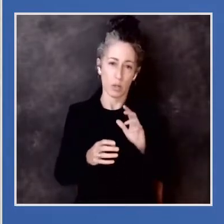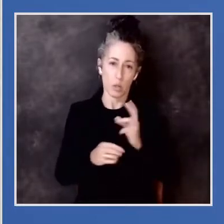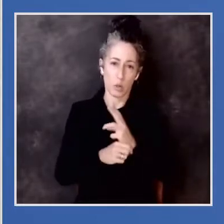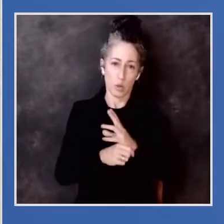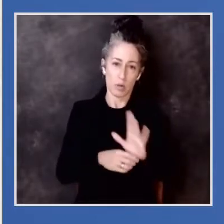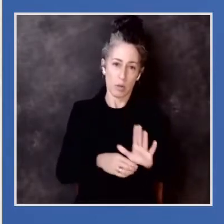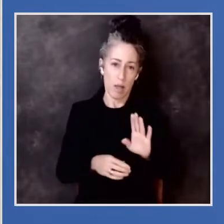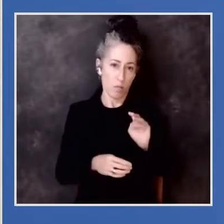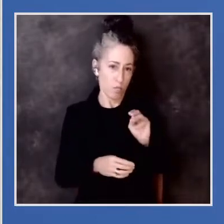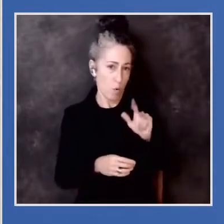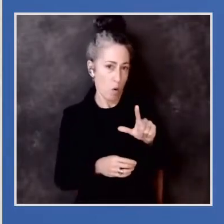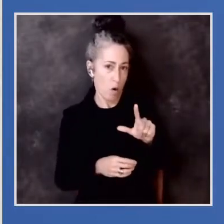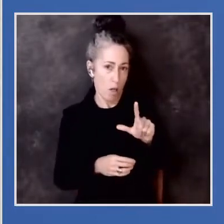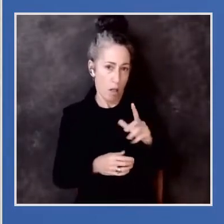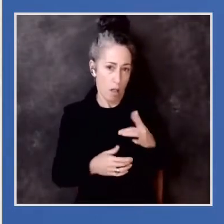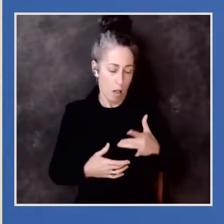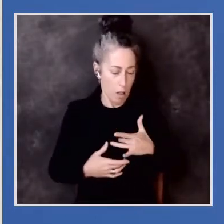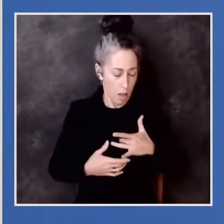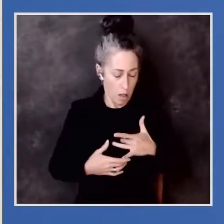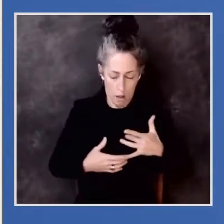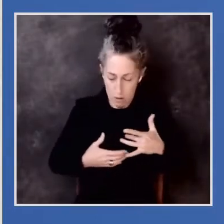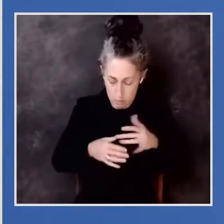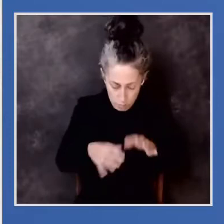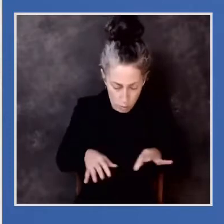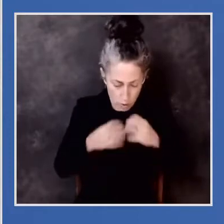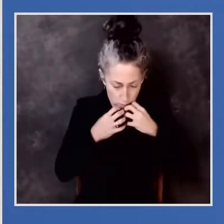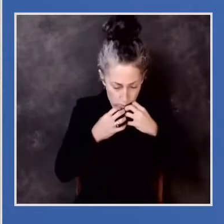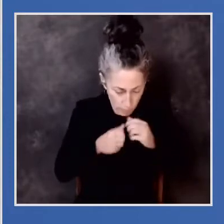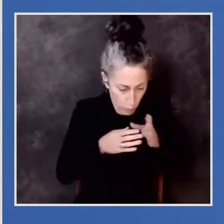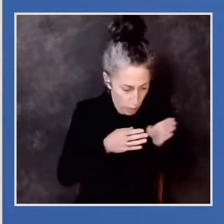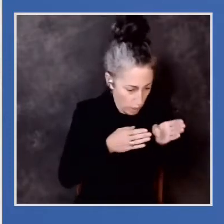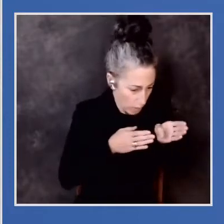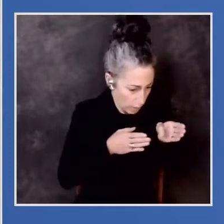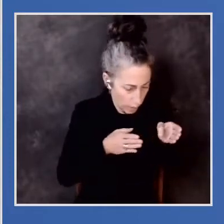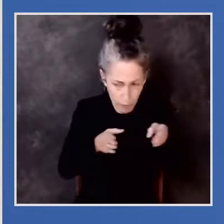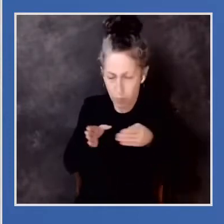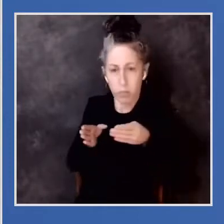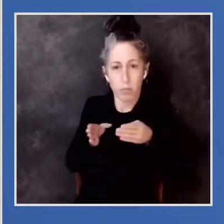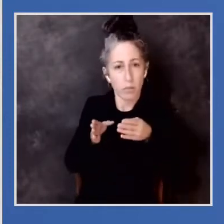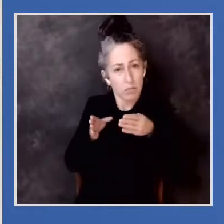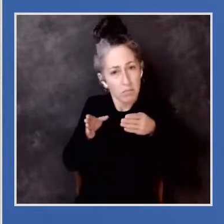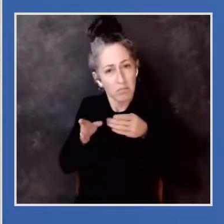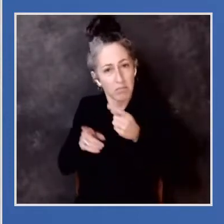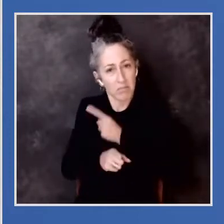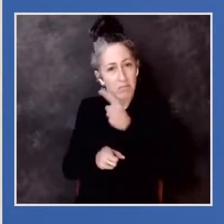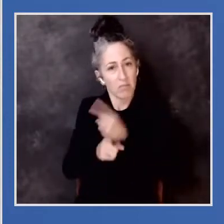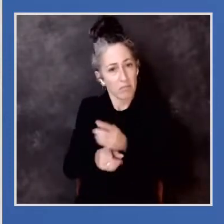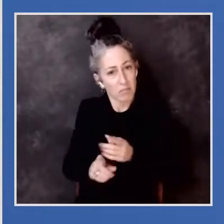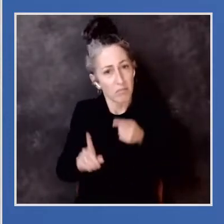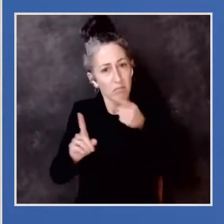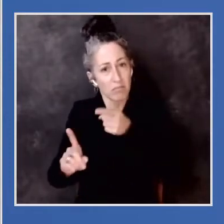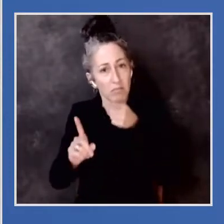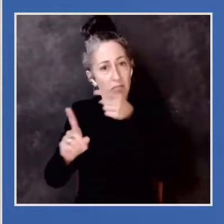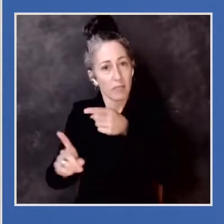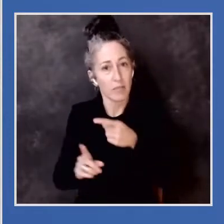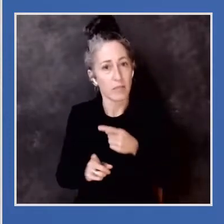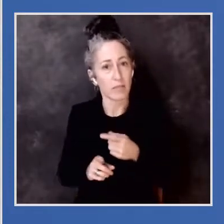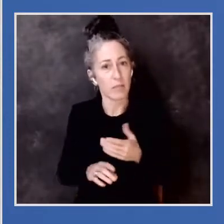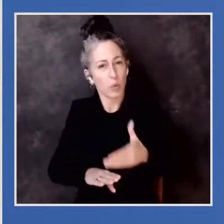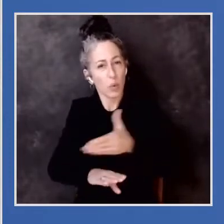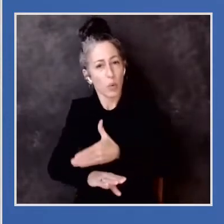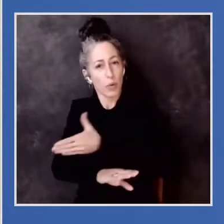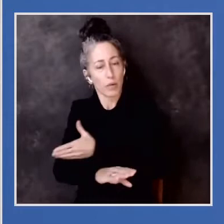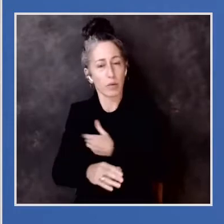Bending that arc is the work of our time. But it'll take all of us, red